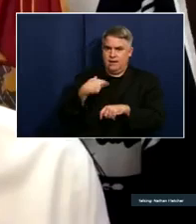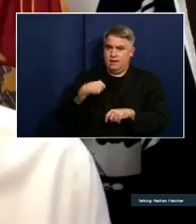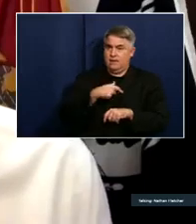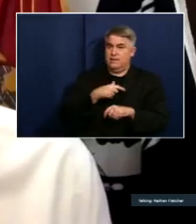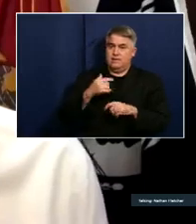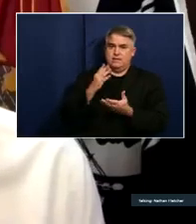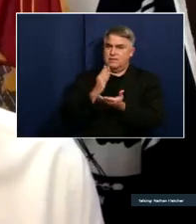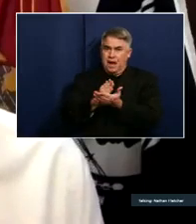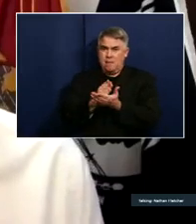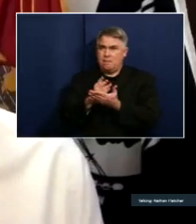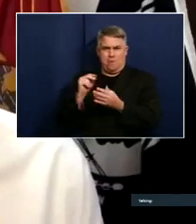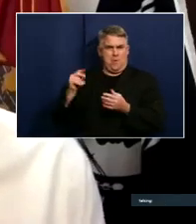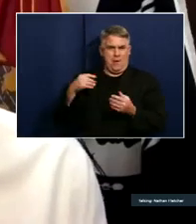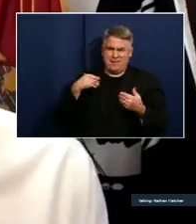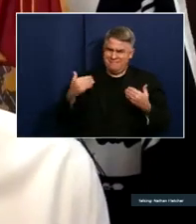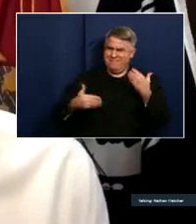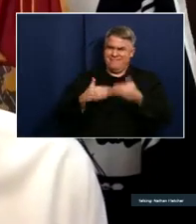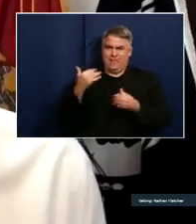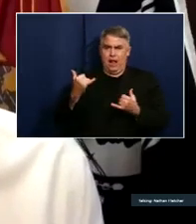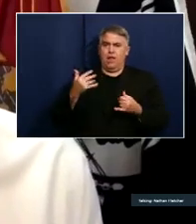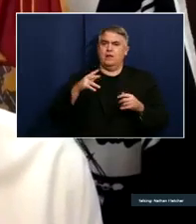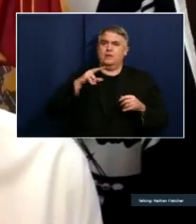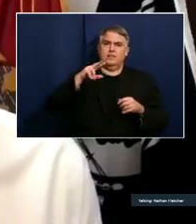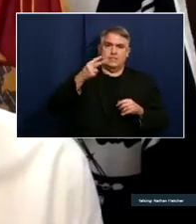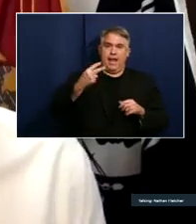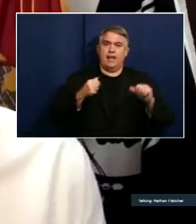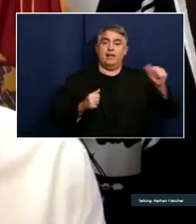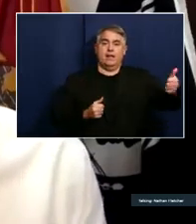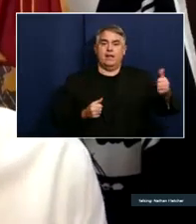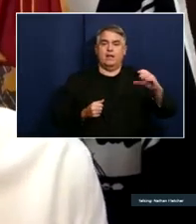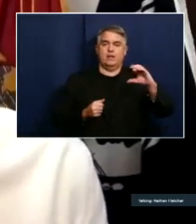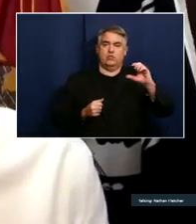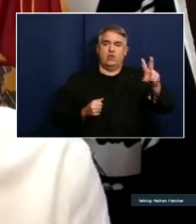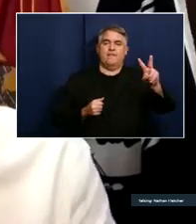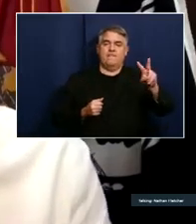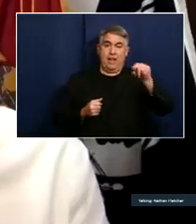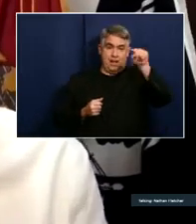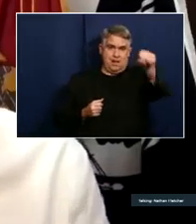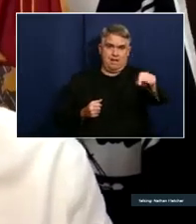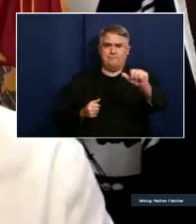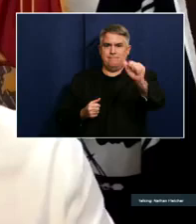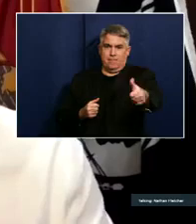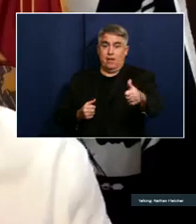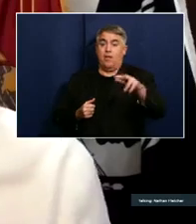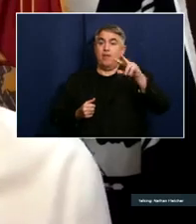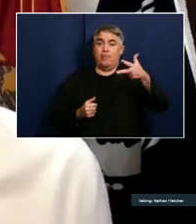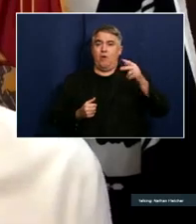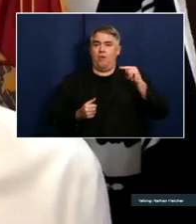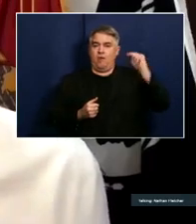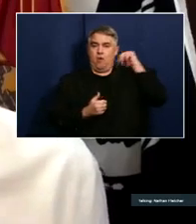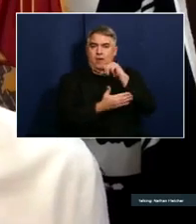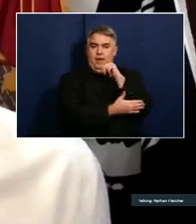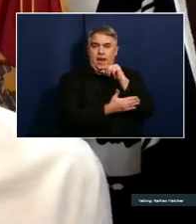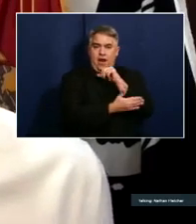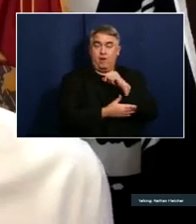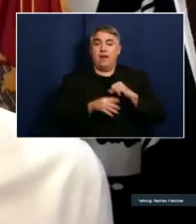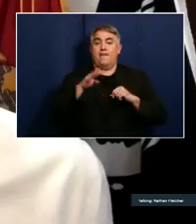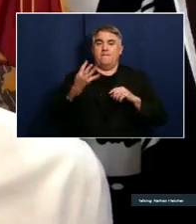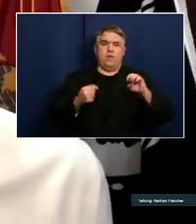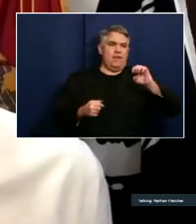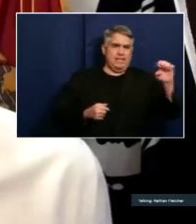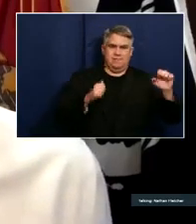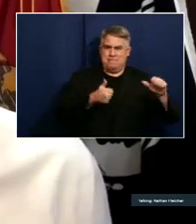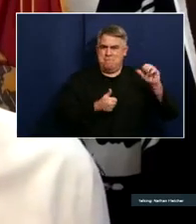one in Chula Vista, a third one in North County, a fourth one in East County, with a fifth one coming online this week in